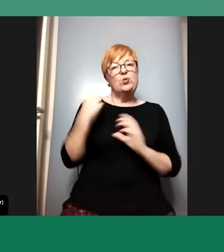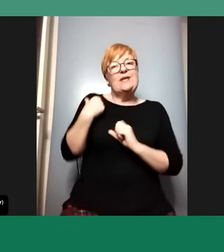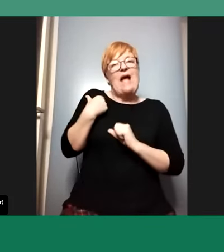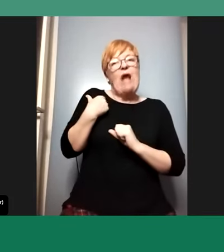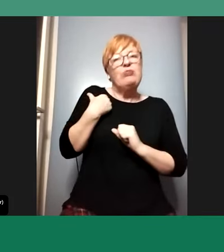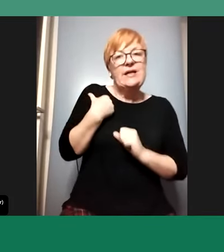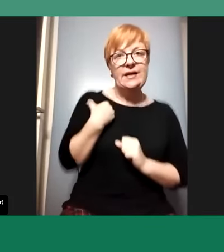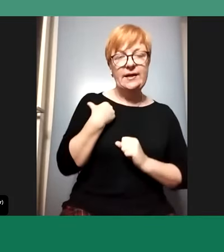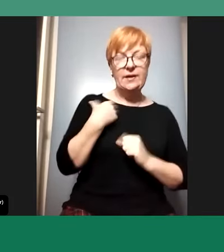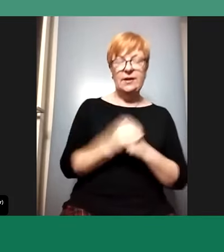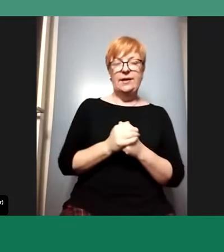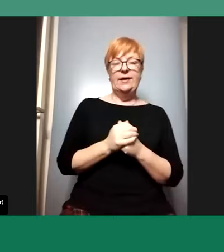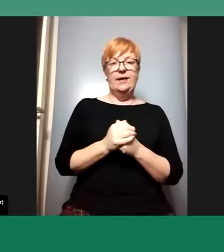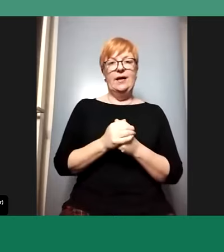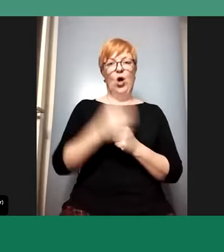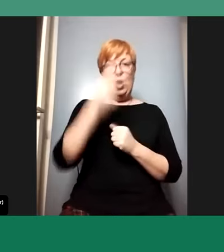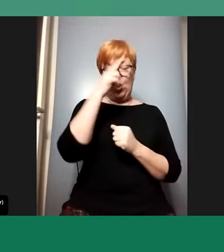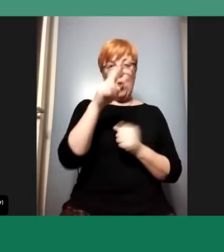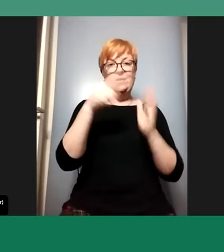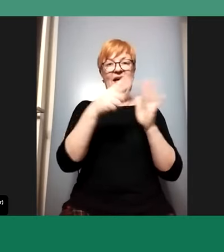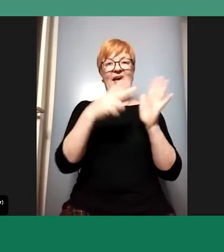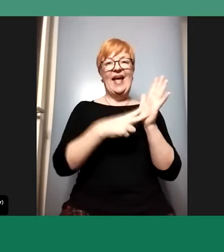It's this inventory.